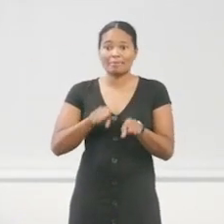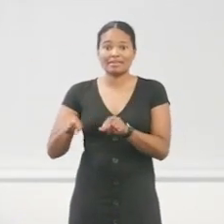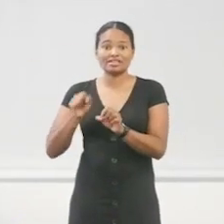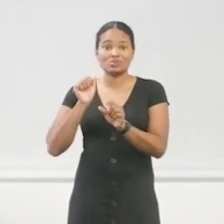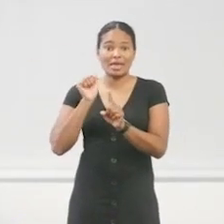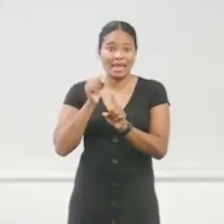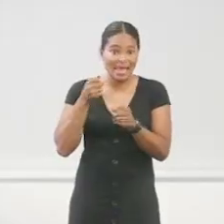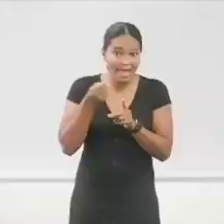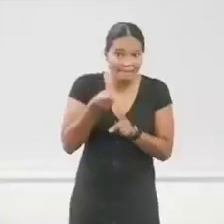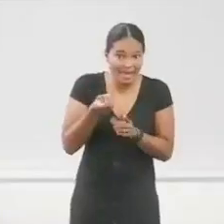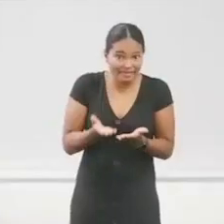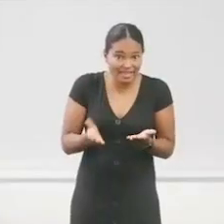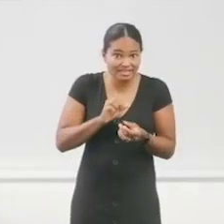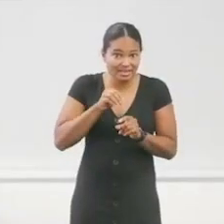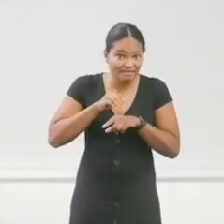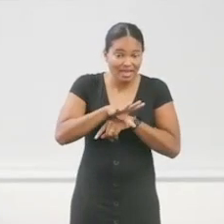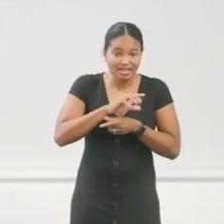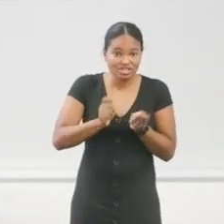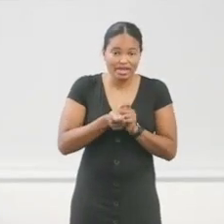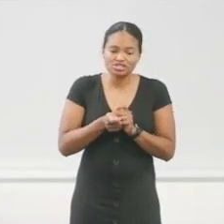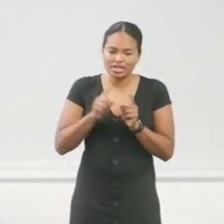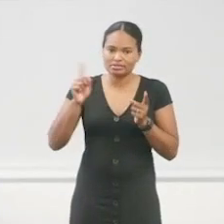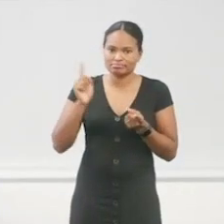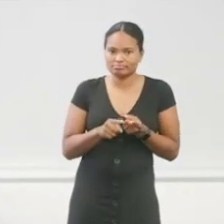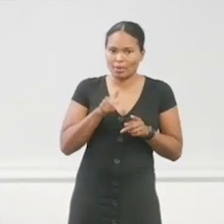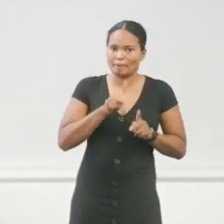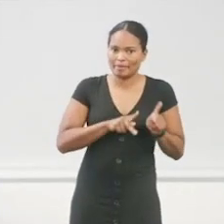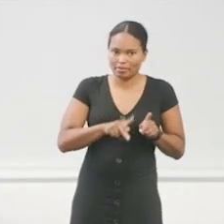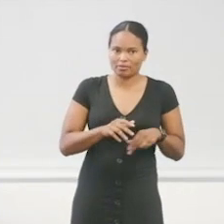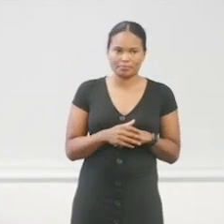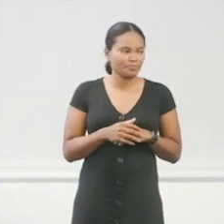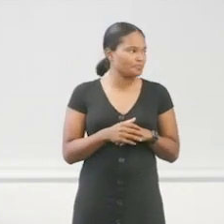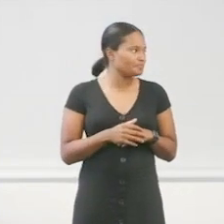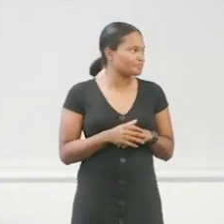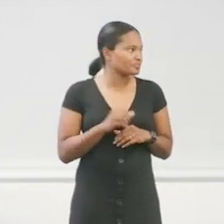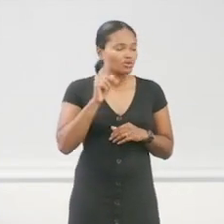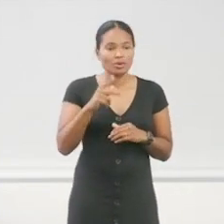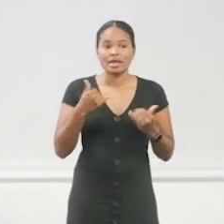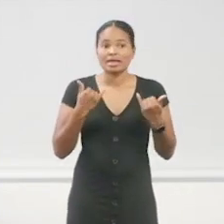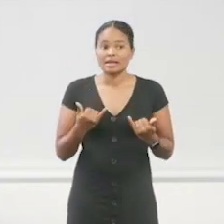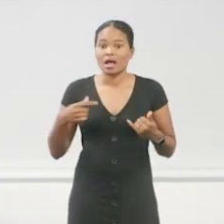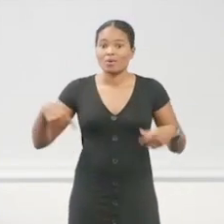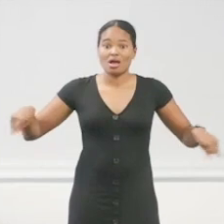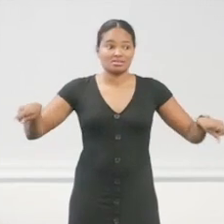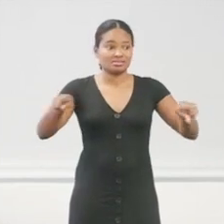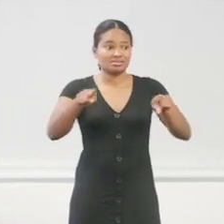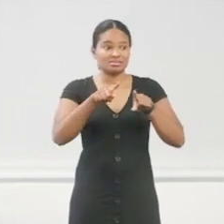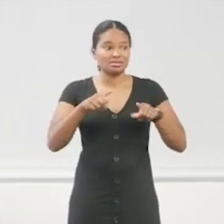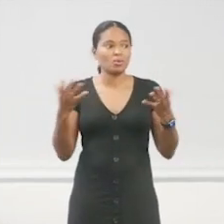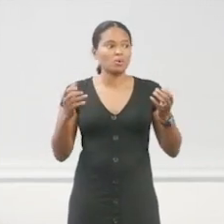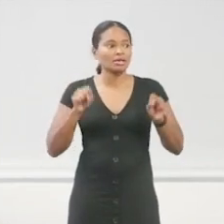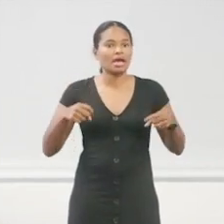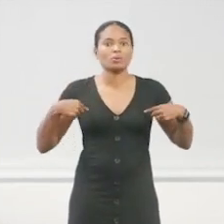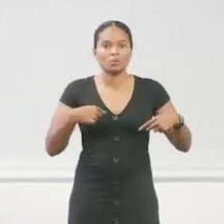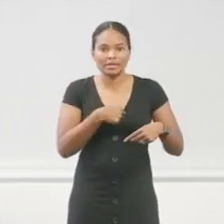people. Yeah, great point. And I guess I'll throw that back out to us as the collective audience. What can we do to